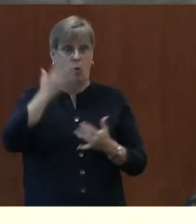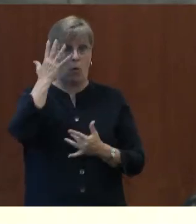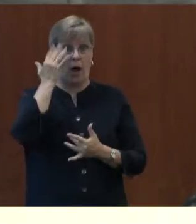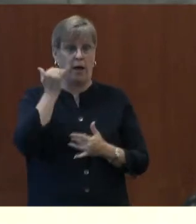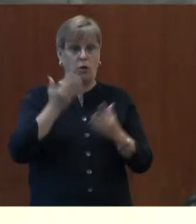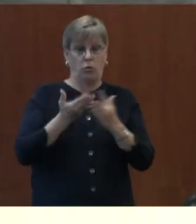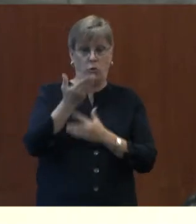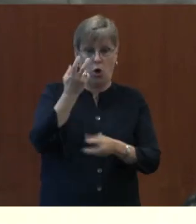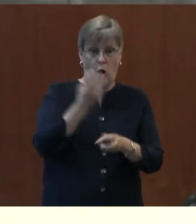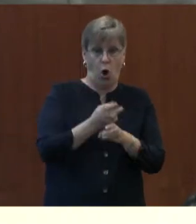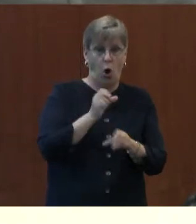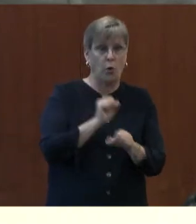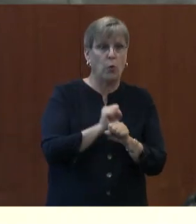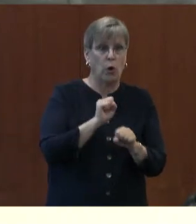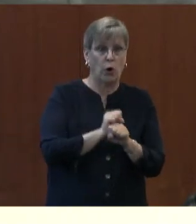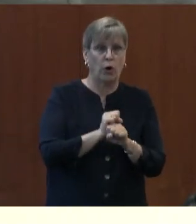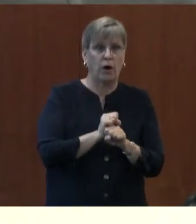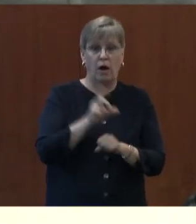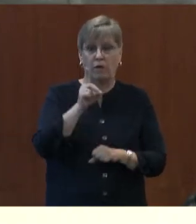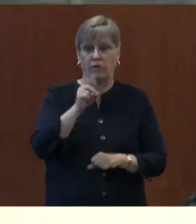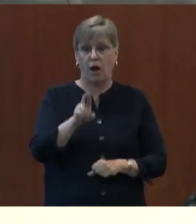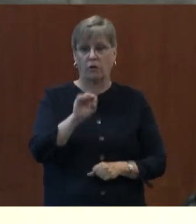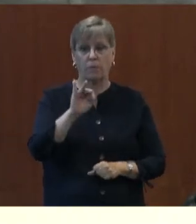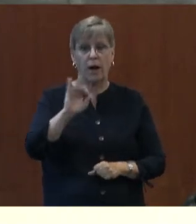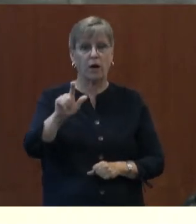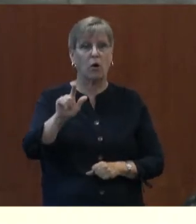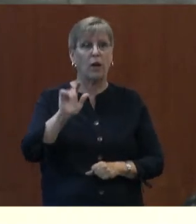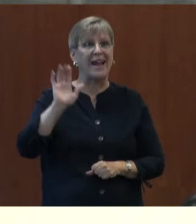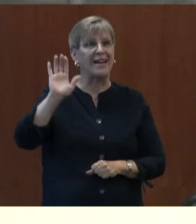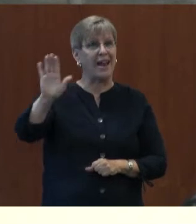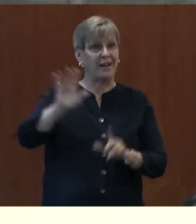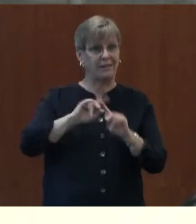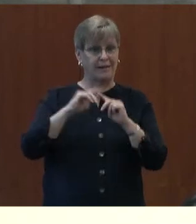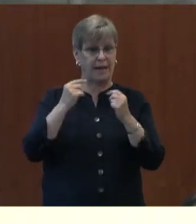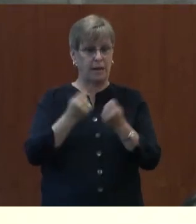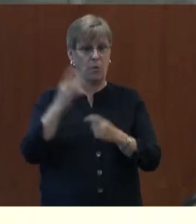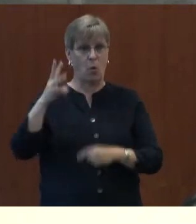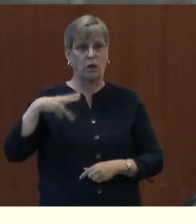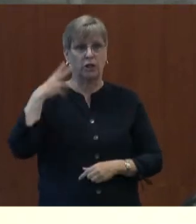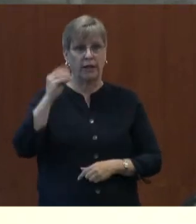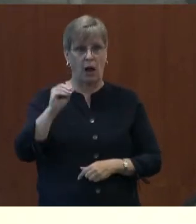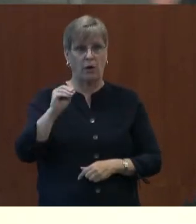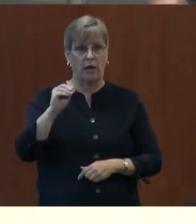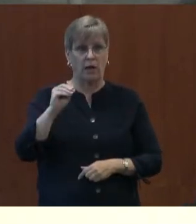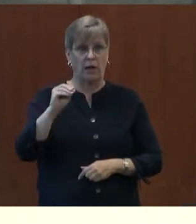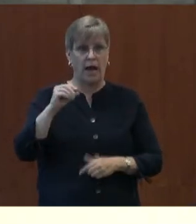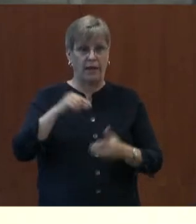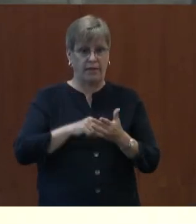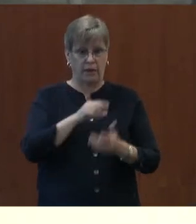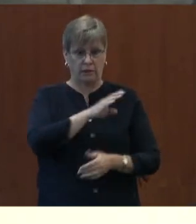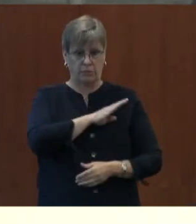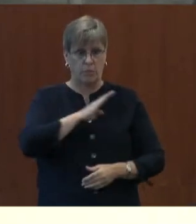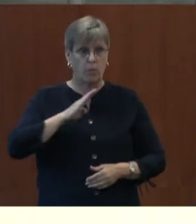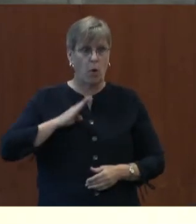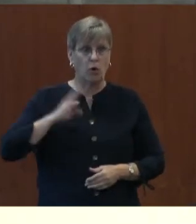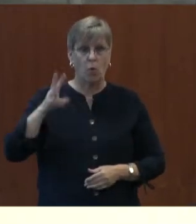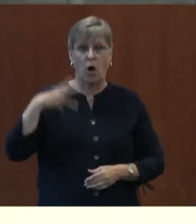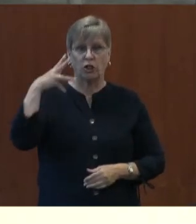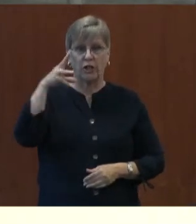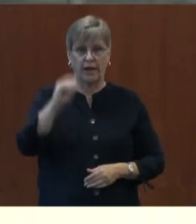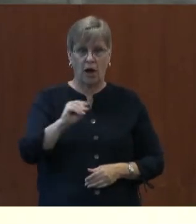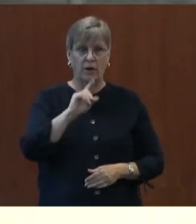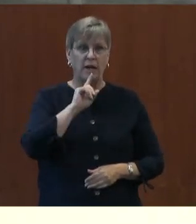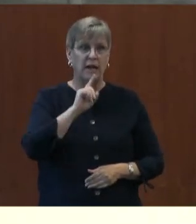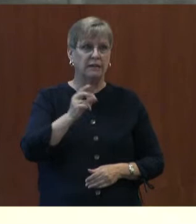the hard work of Dr. Michael and his team, Washington County and this board, Washington County is